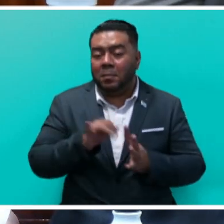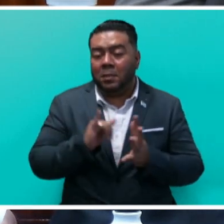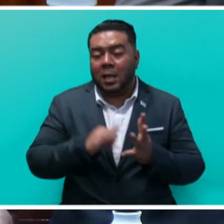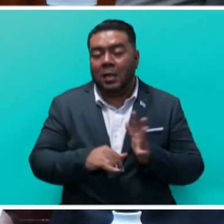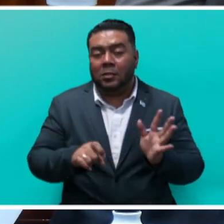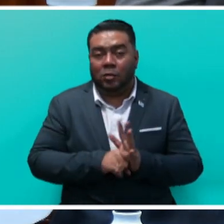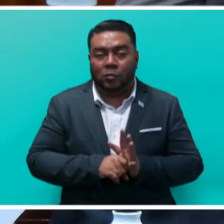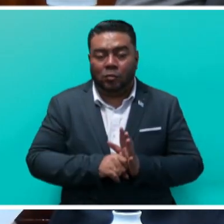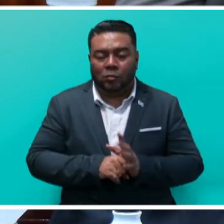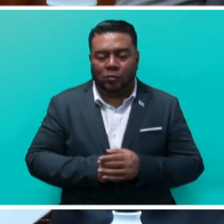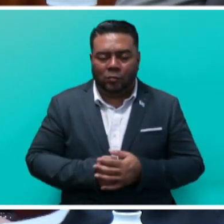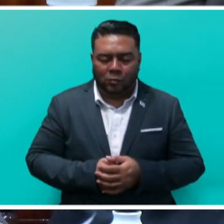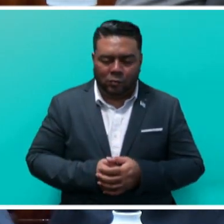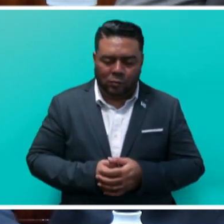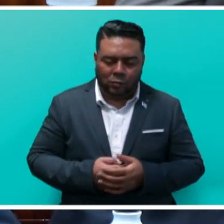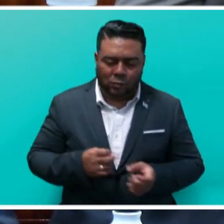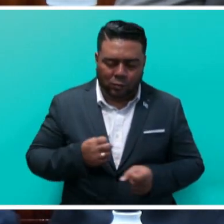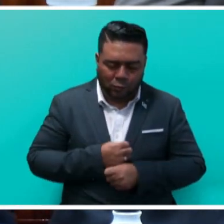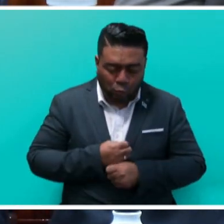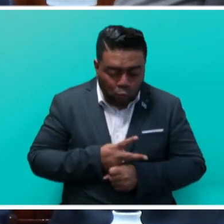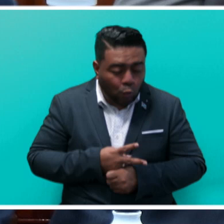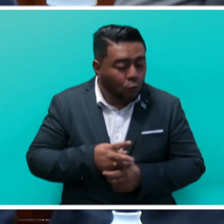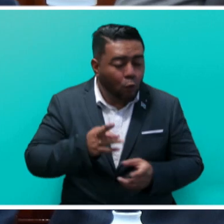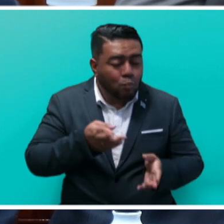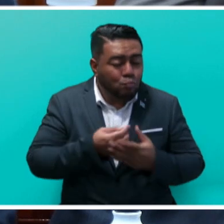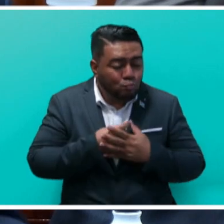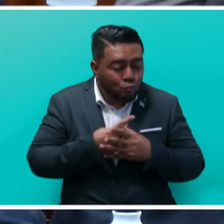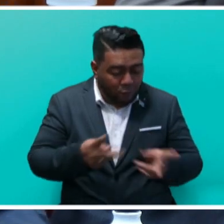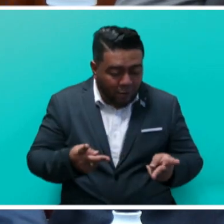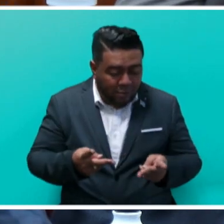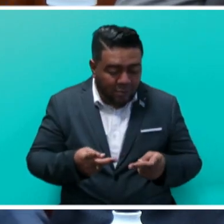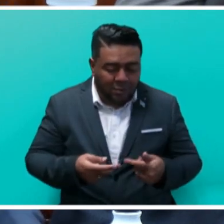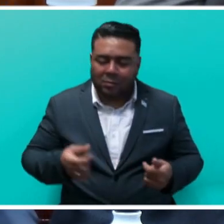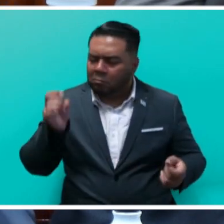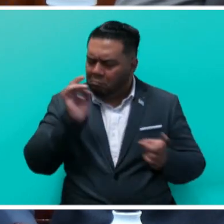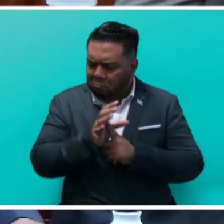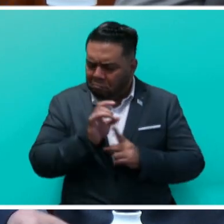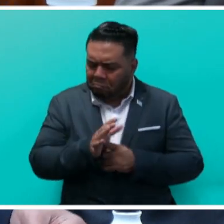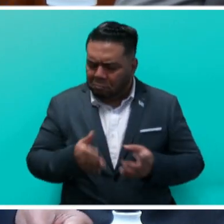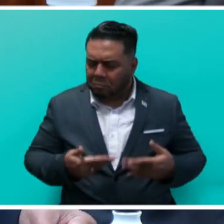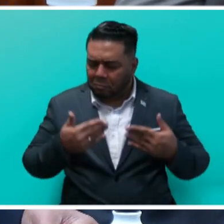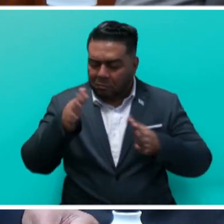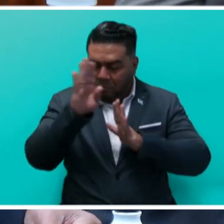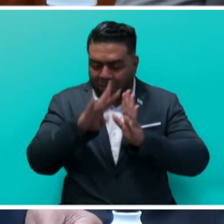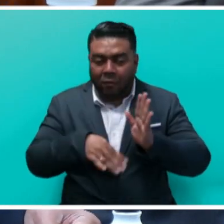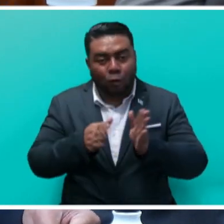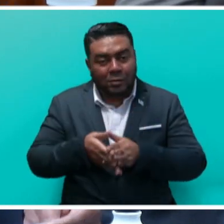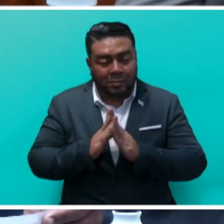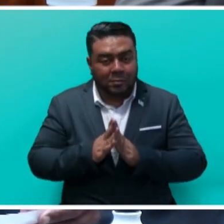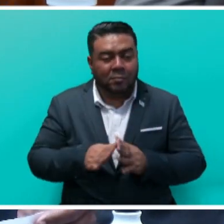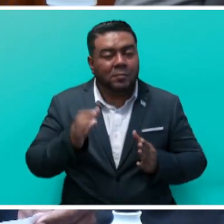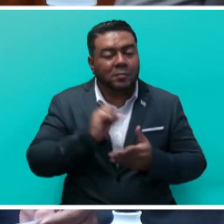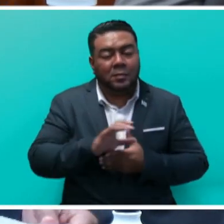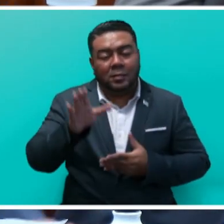the cornerstone of the secured transactions reform, providing an efficient, transparent mechanism for establishing property rights